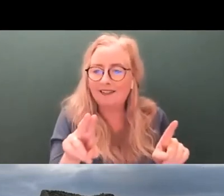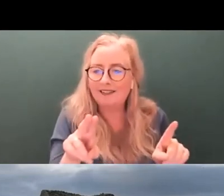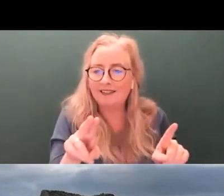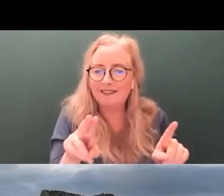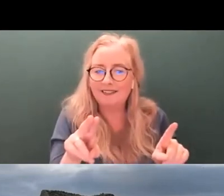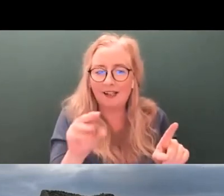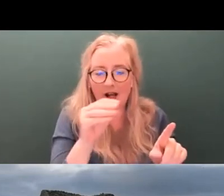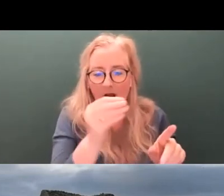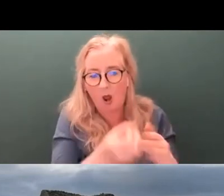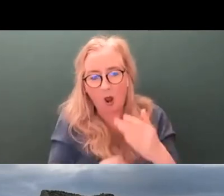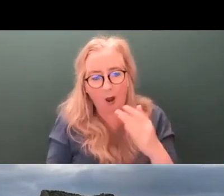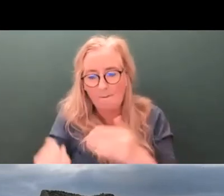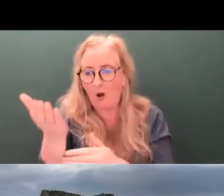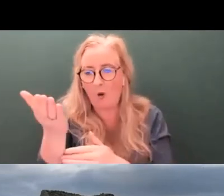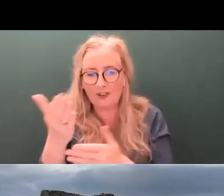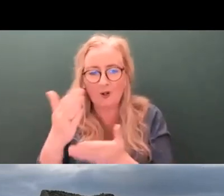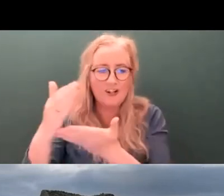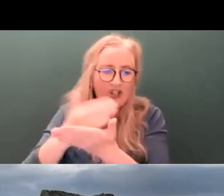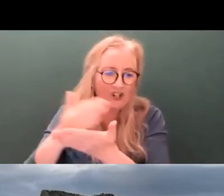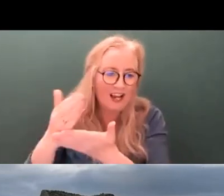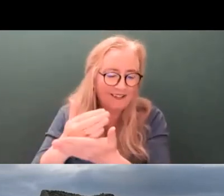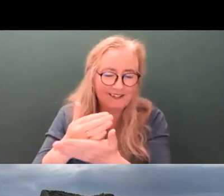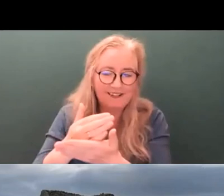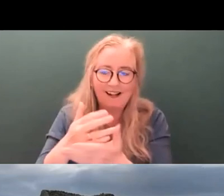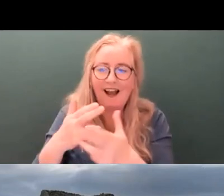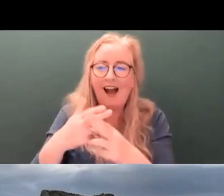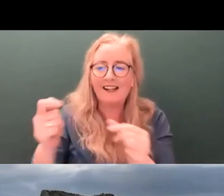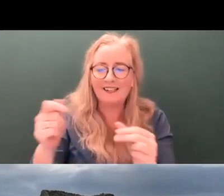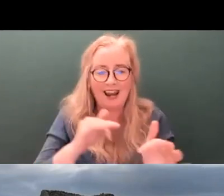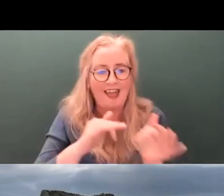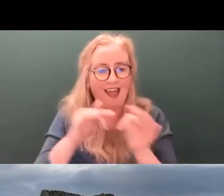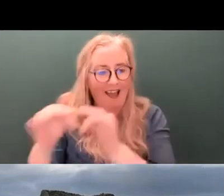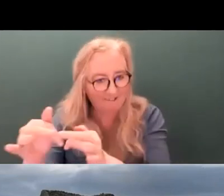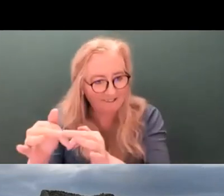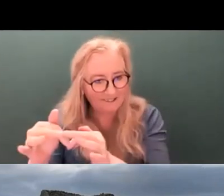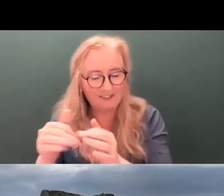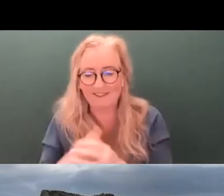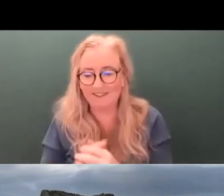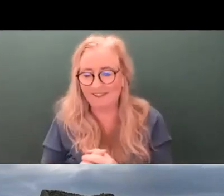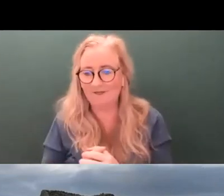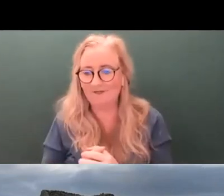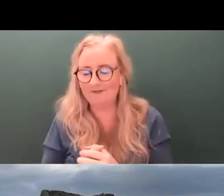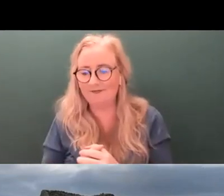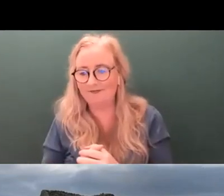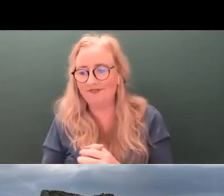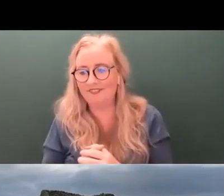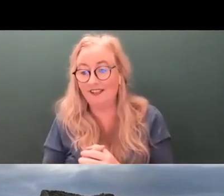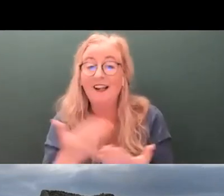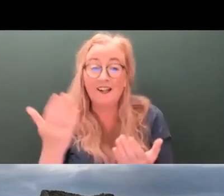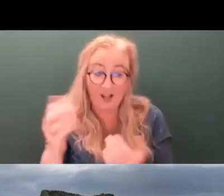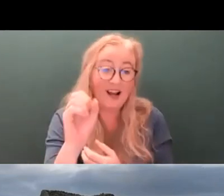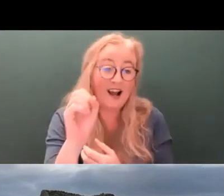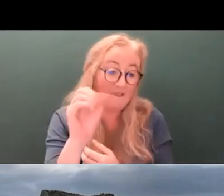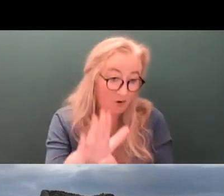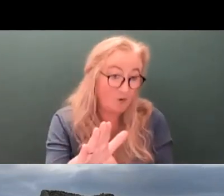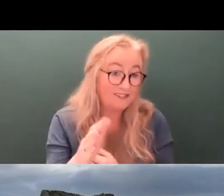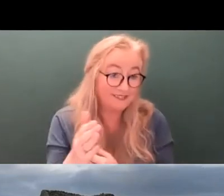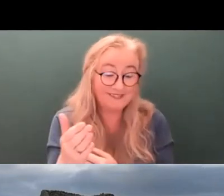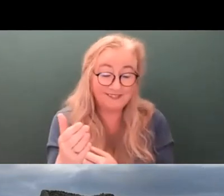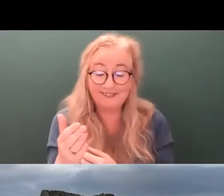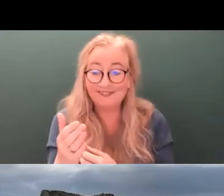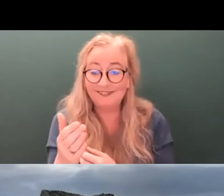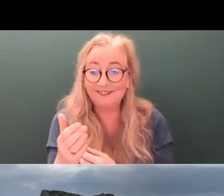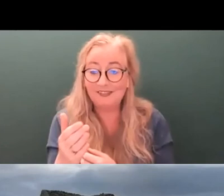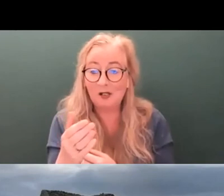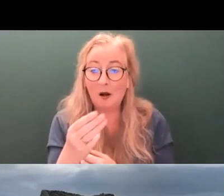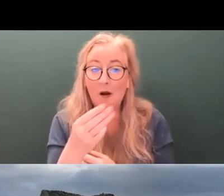to upload it or to share it on the platform until that time. And of course, there's the promise of, there's